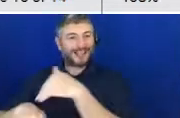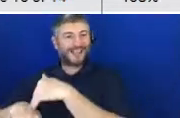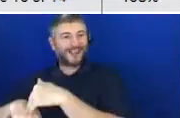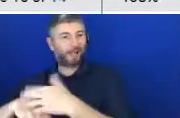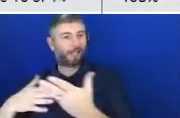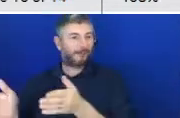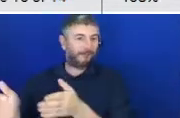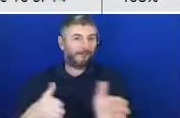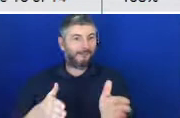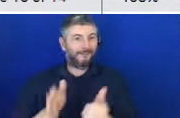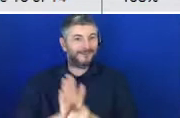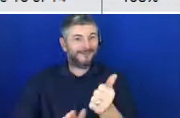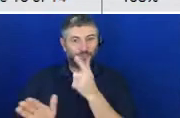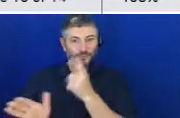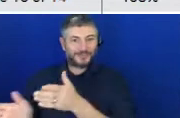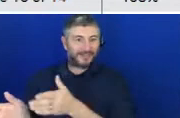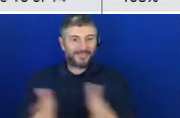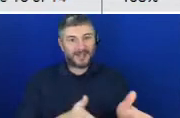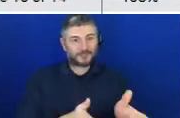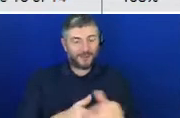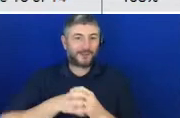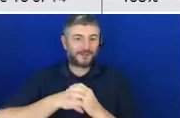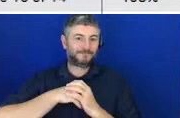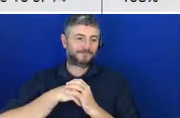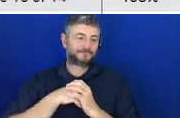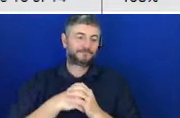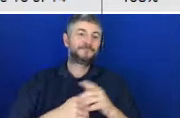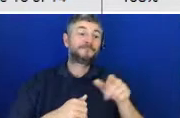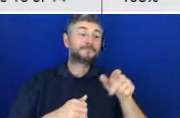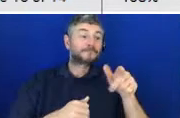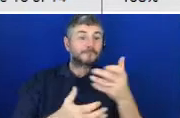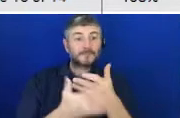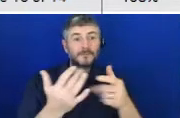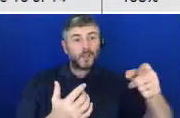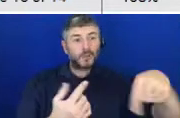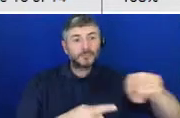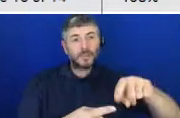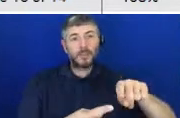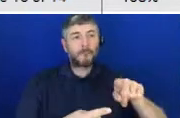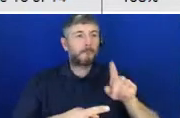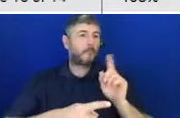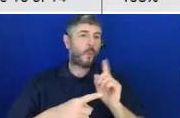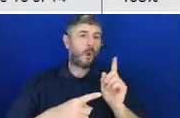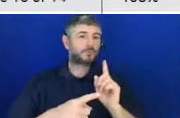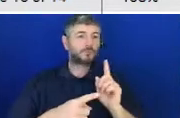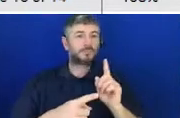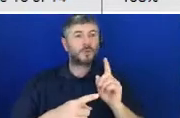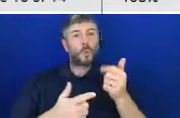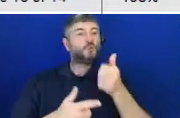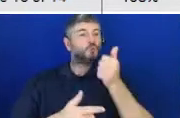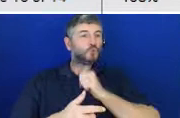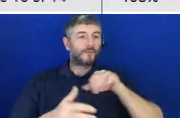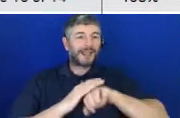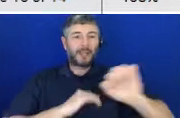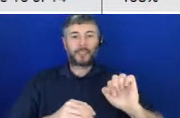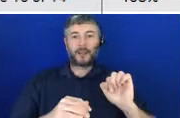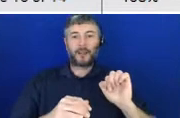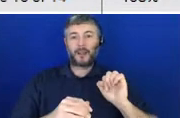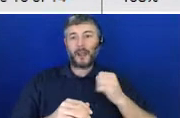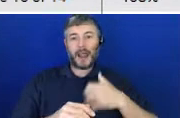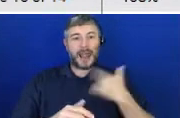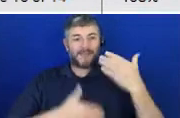Prisoners who believe development of enterprise behaviours, knowledge and skills will support in day-to-day life. So it wasn't just about running their own businesses, but